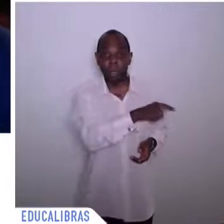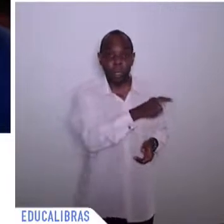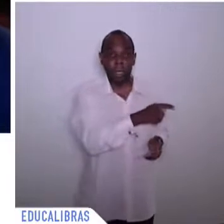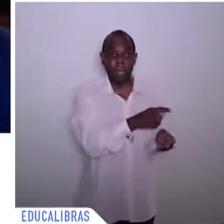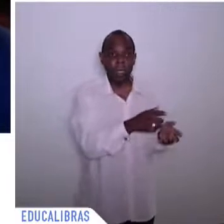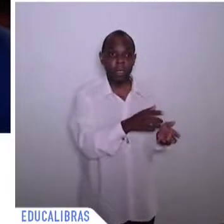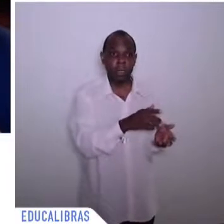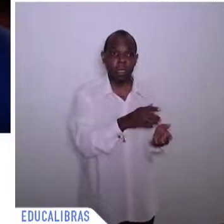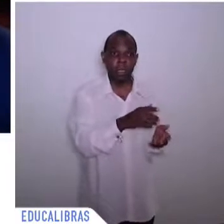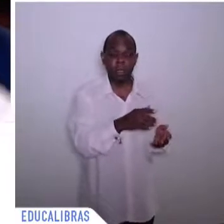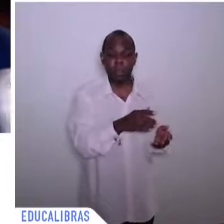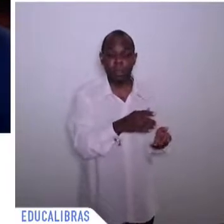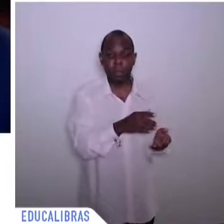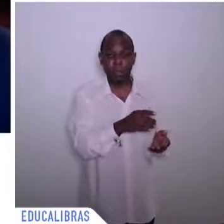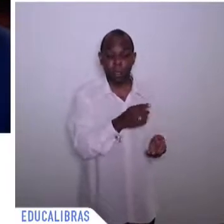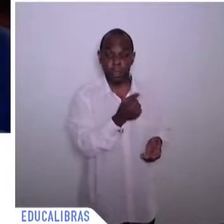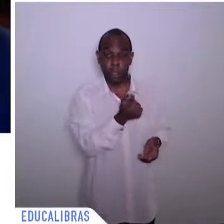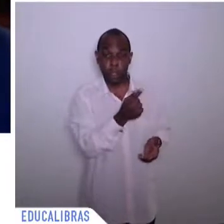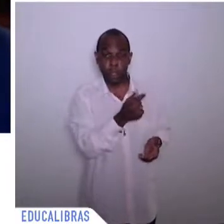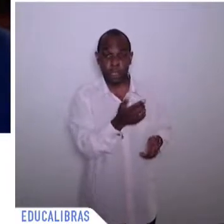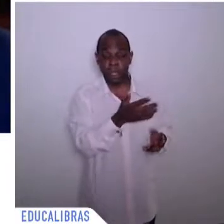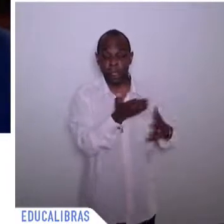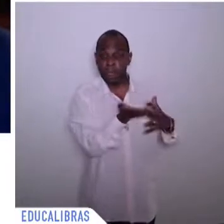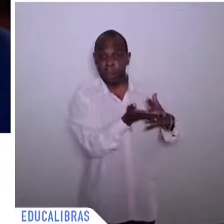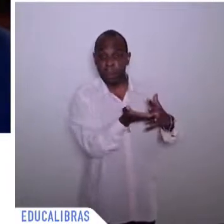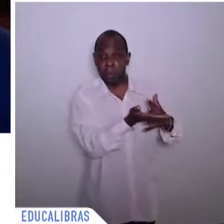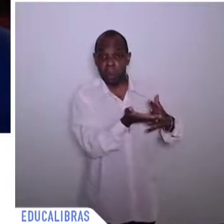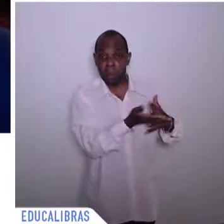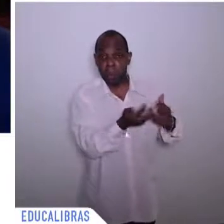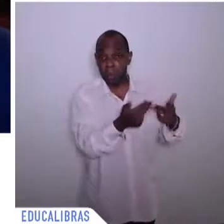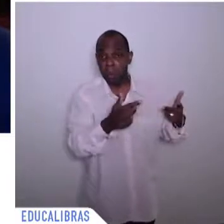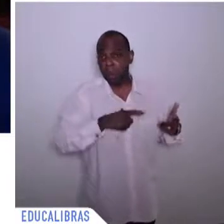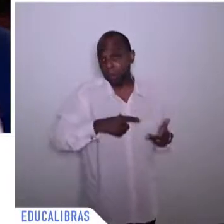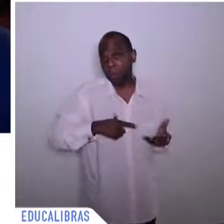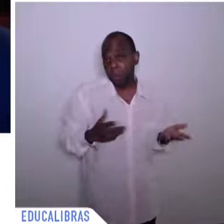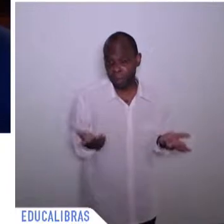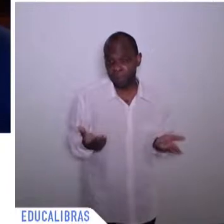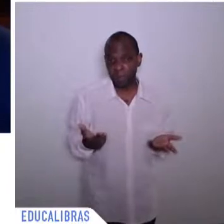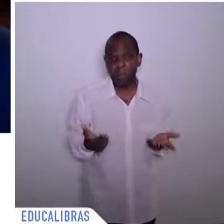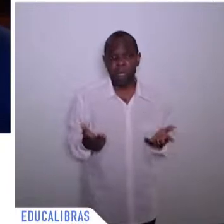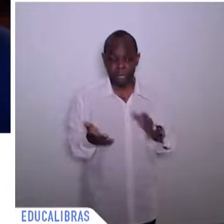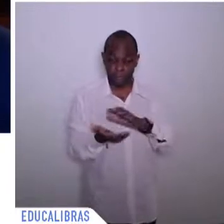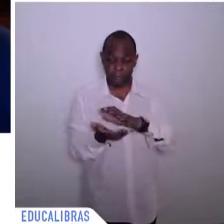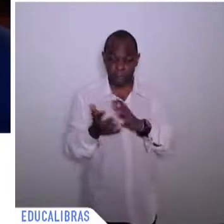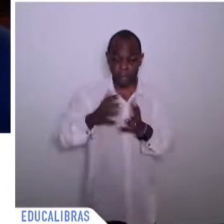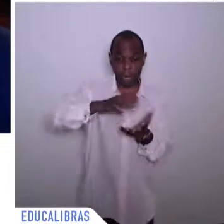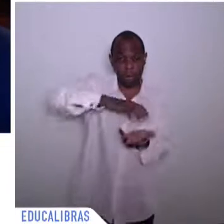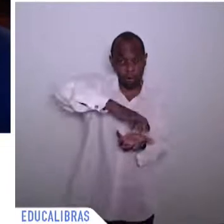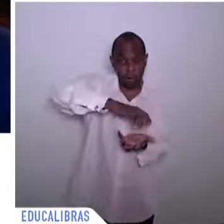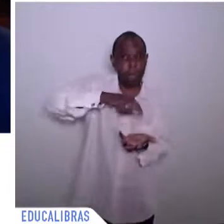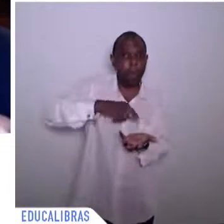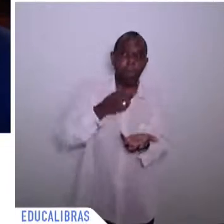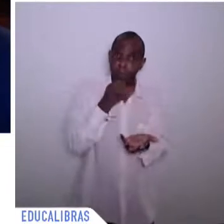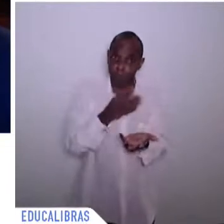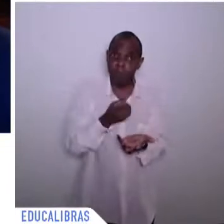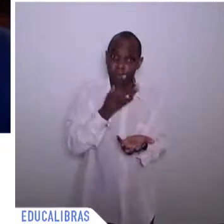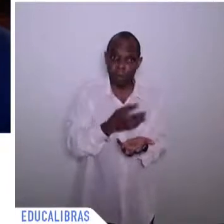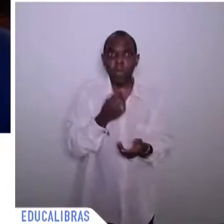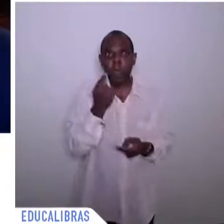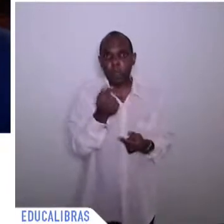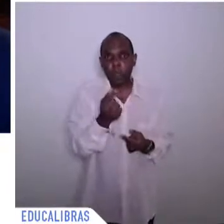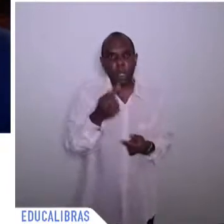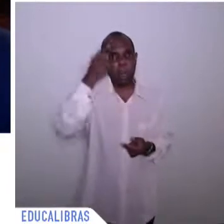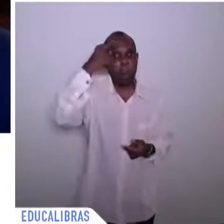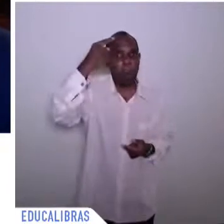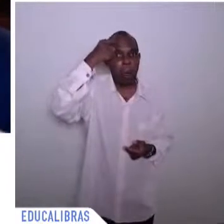candidates, they are less rich in the end. There is one side, such reform,